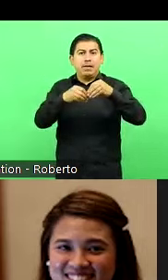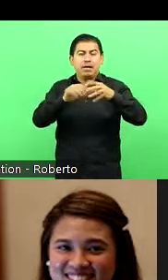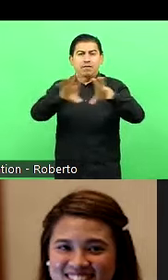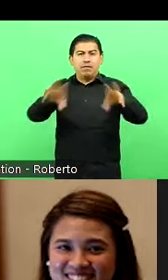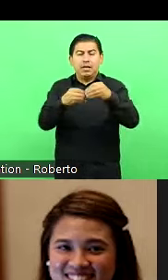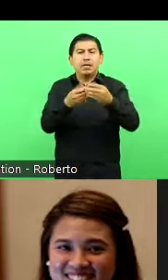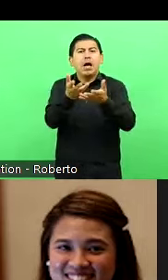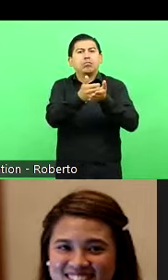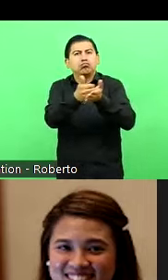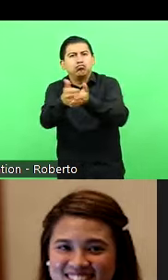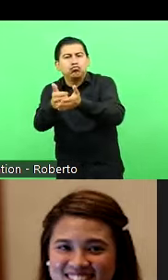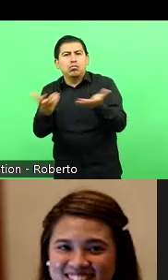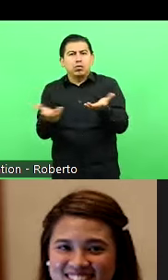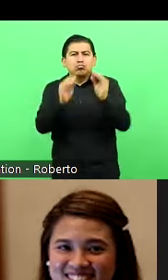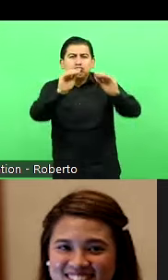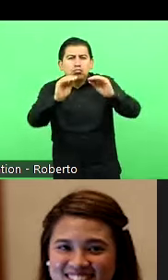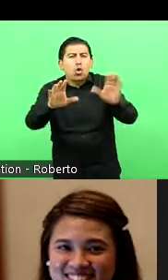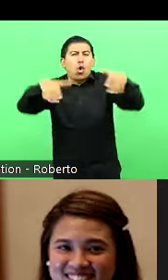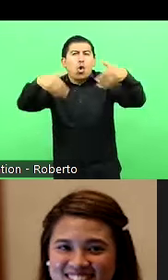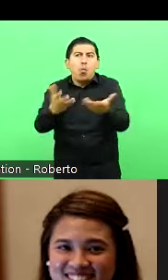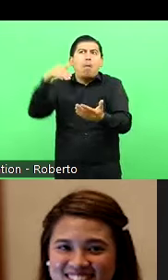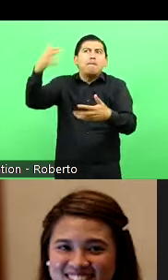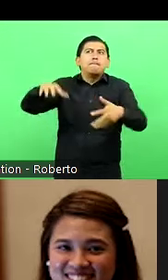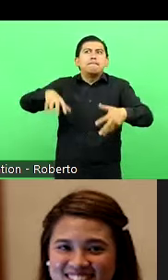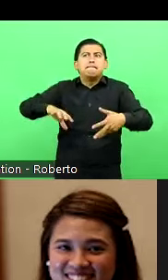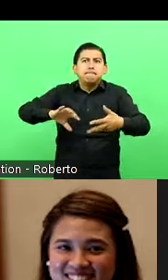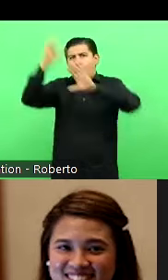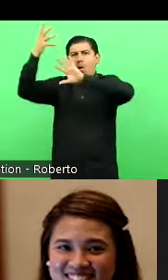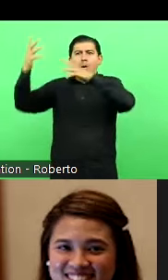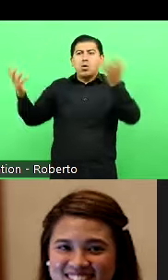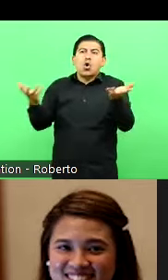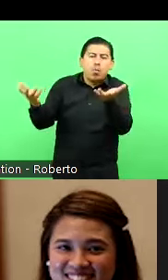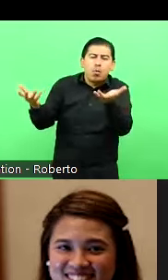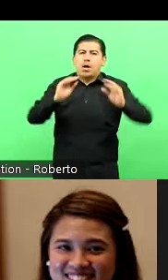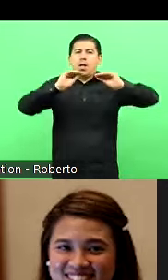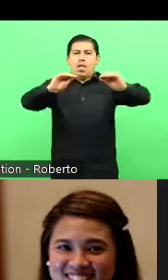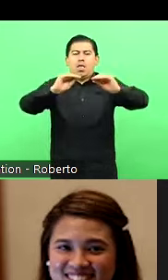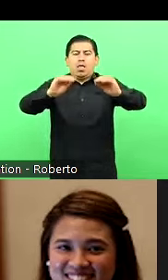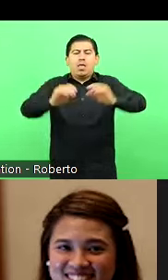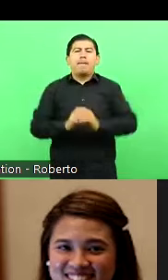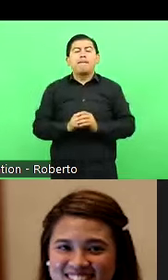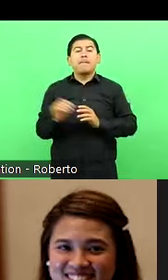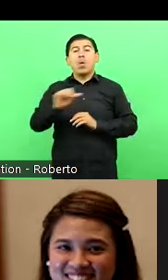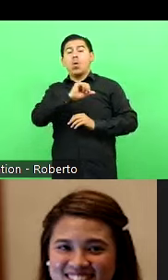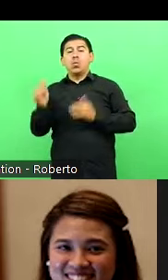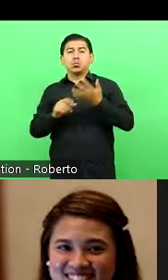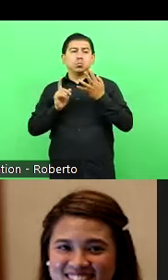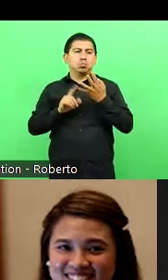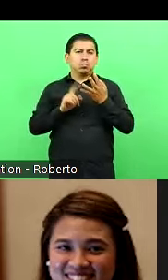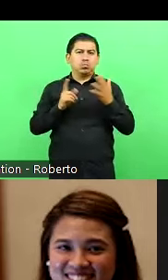includes the needs of children with disabilities, and more and other DRM materials